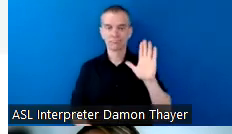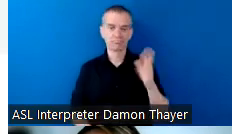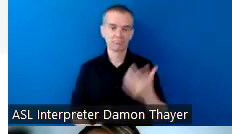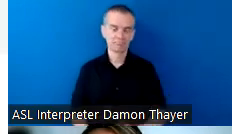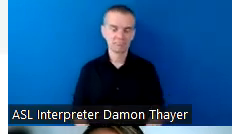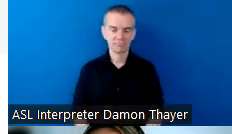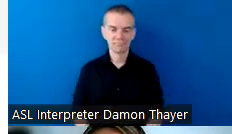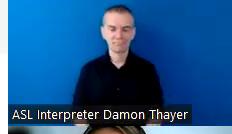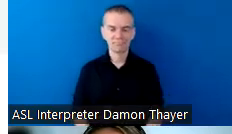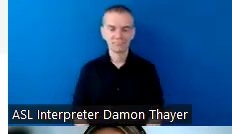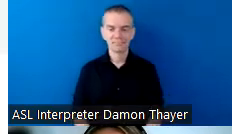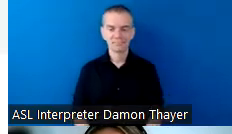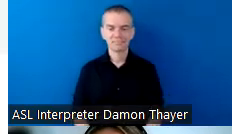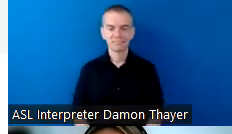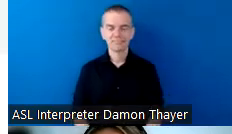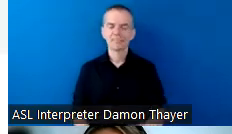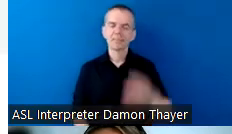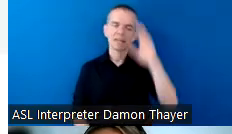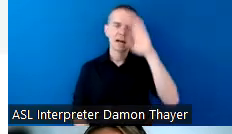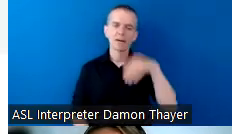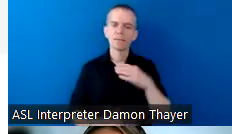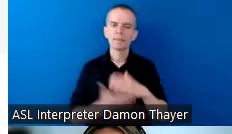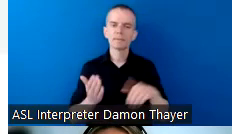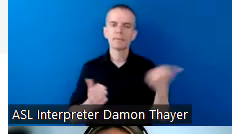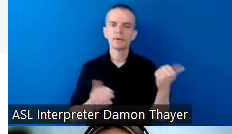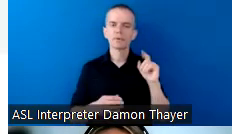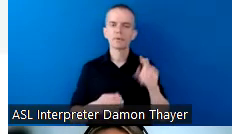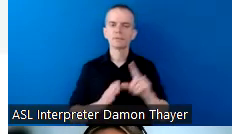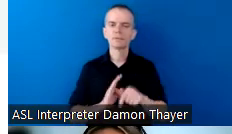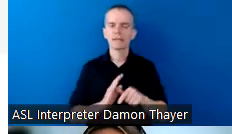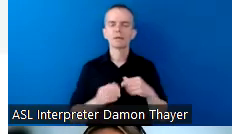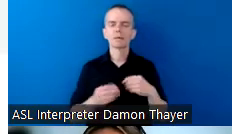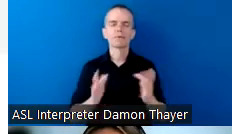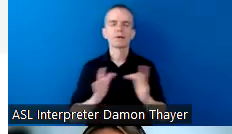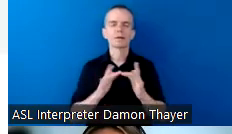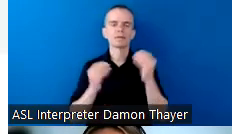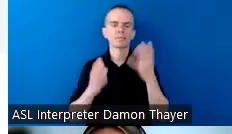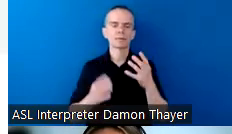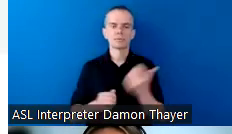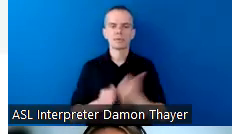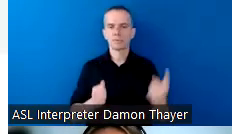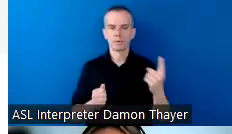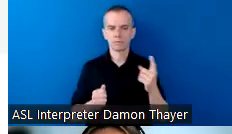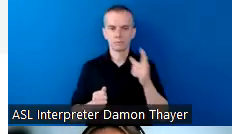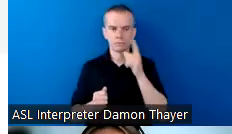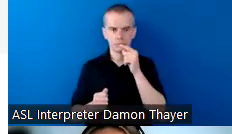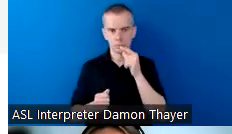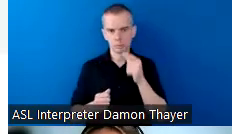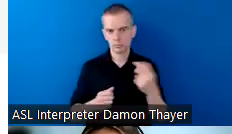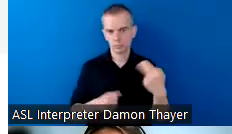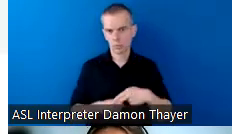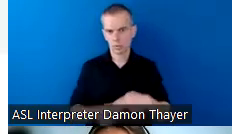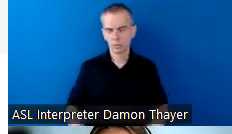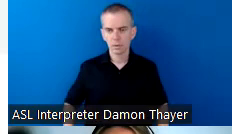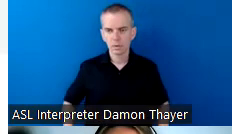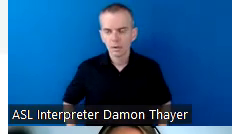And we know there might be some questions that will come up later, and we'll provide contact information for everyone who joined us today. So if and when you